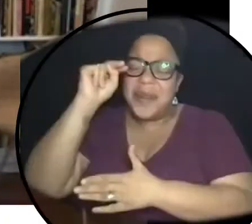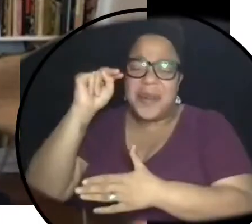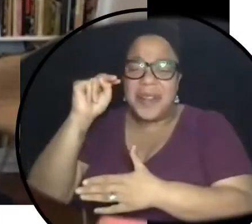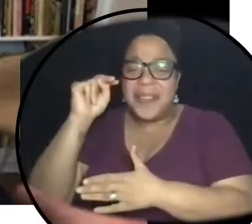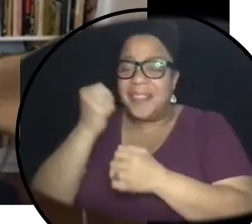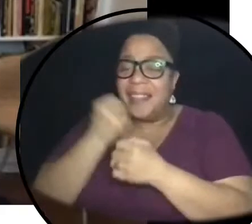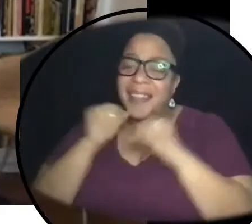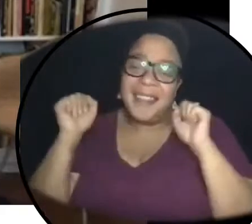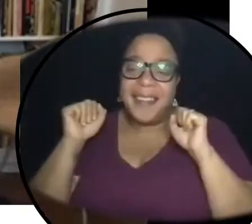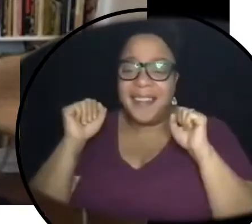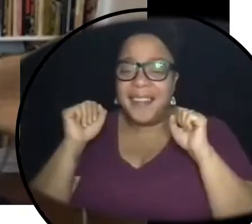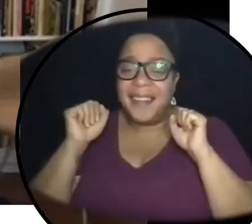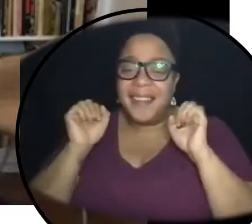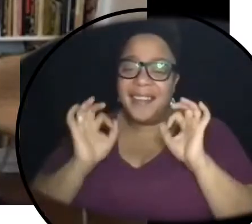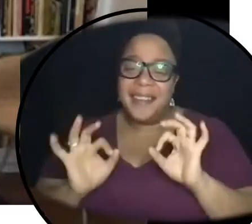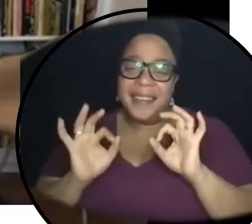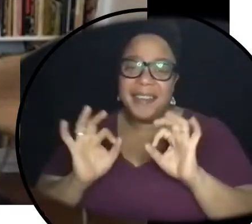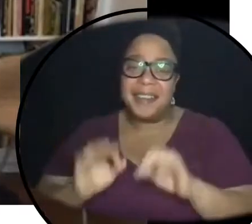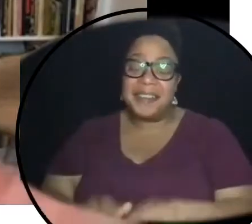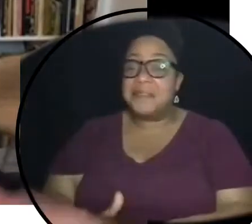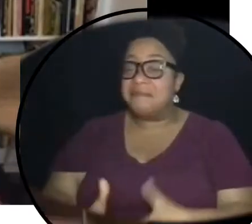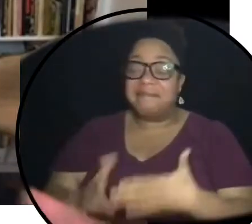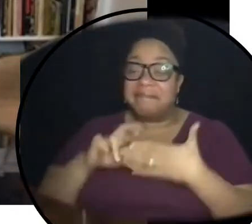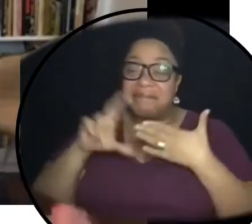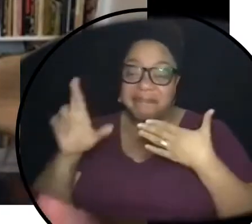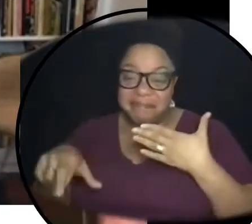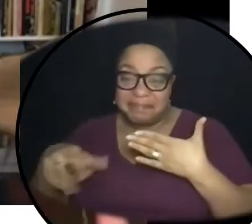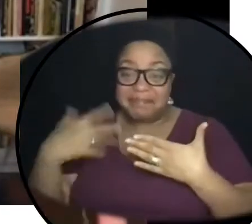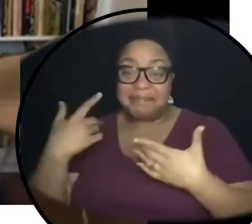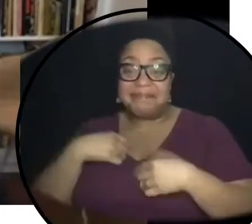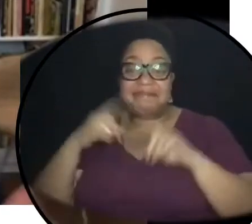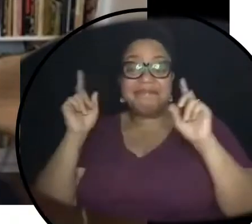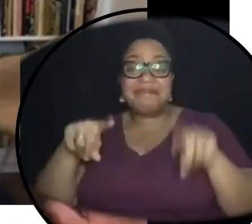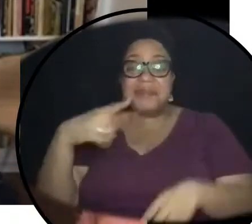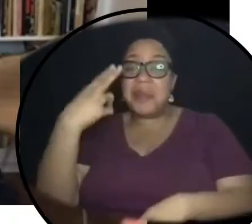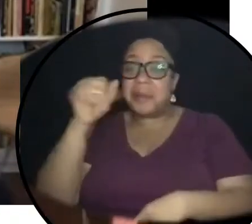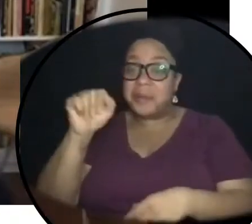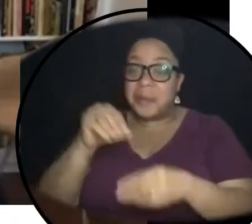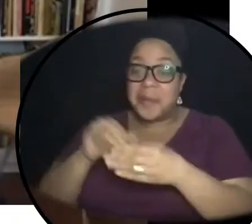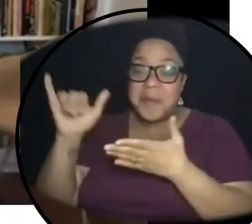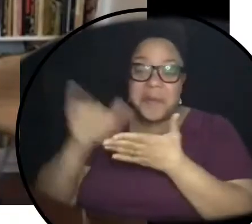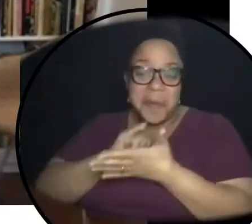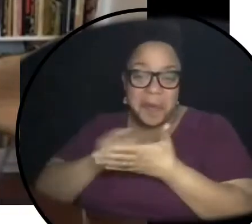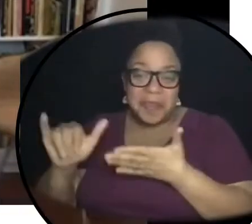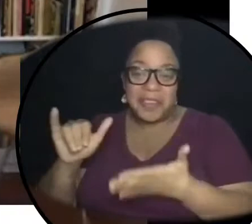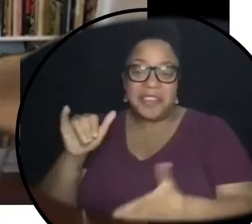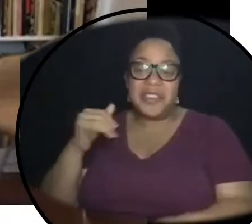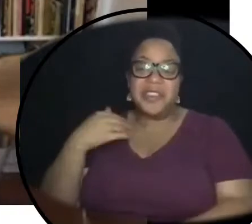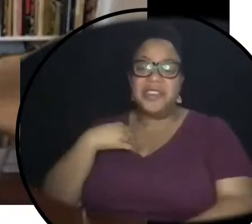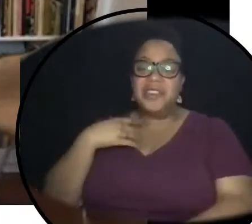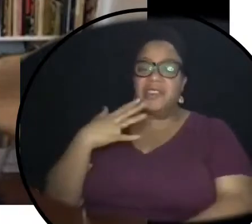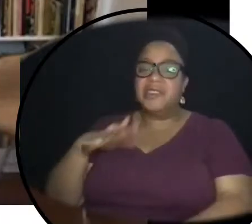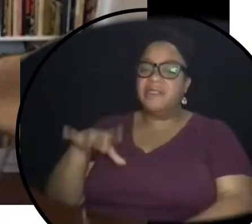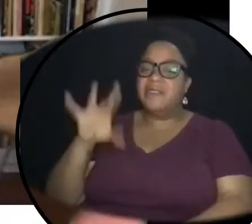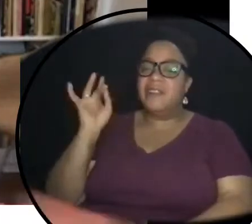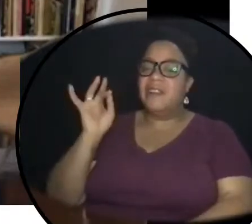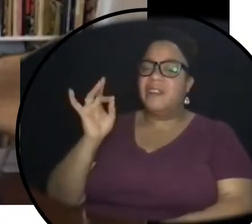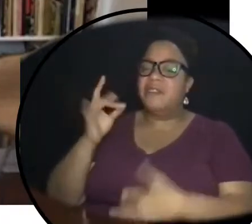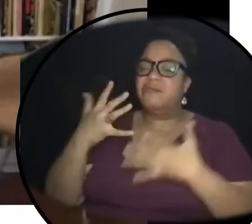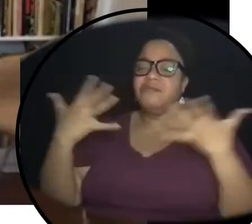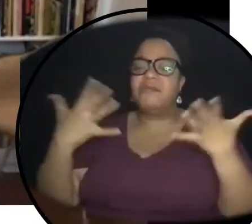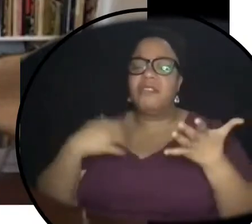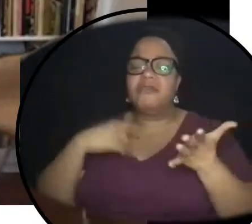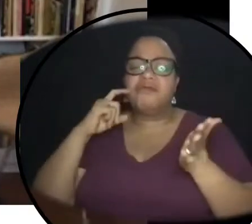I recognize now as more complex forms of racism, more hidden forms of racism, which I